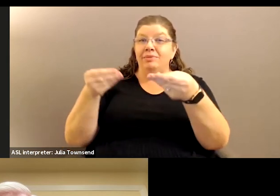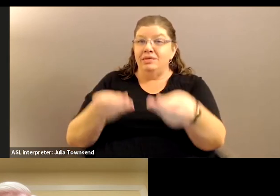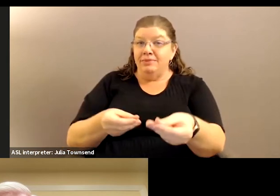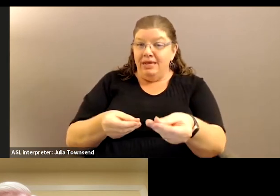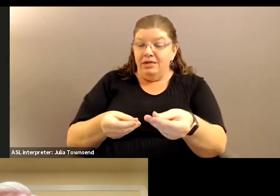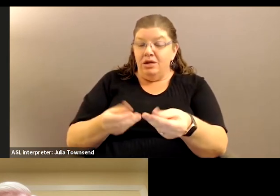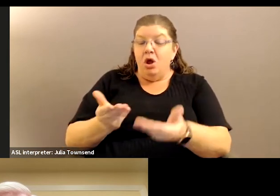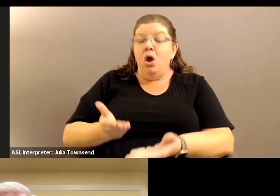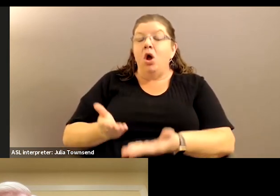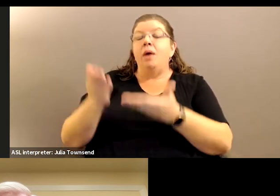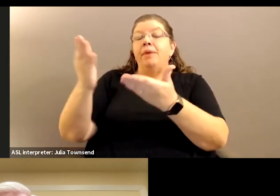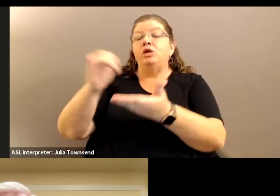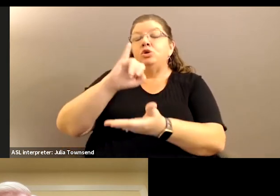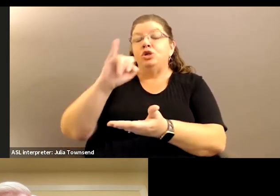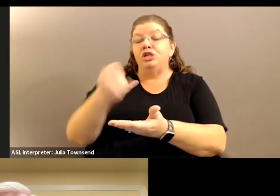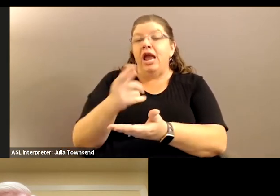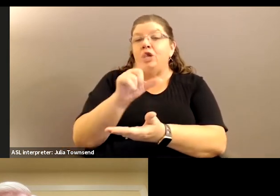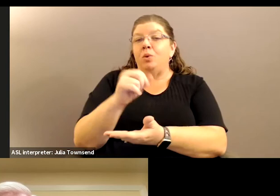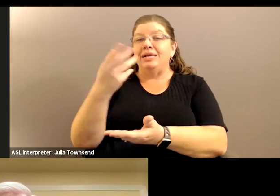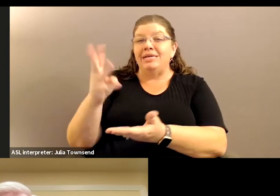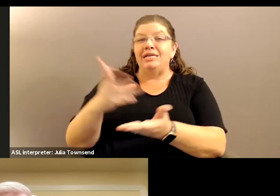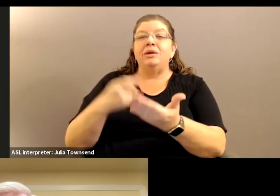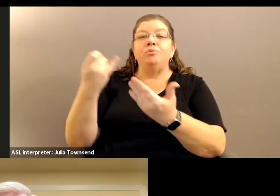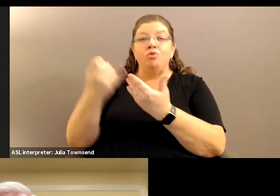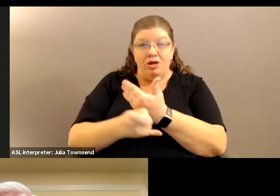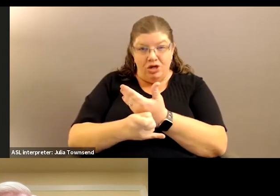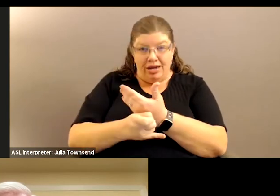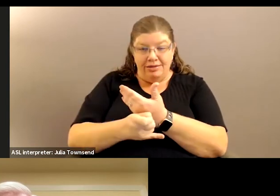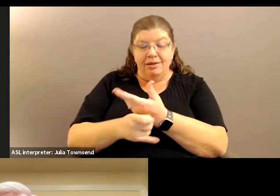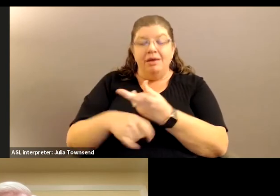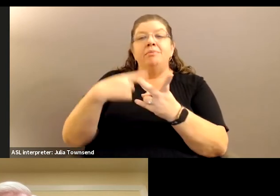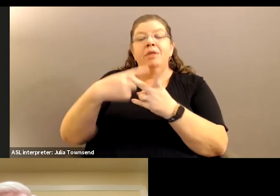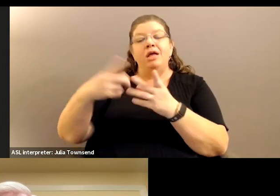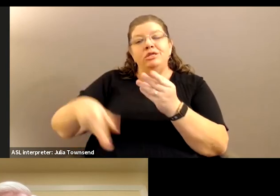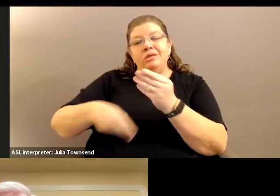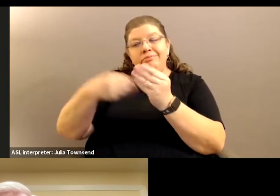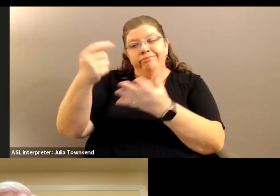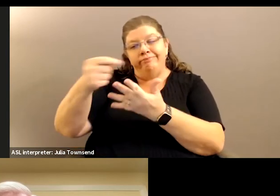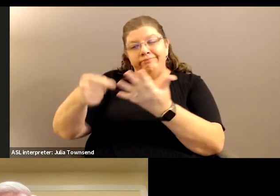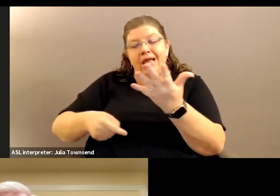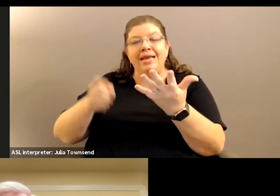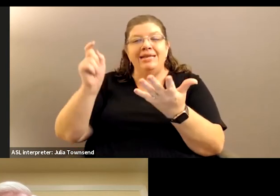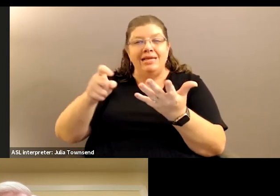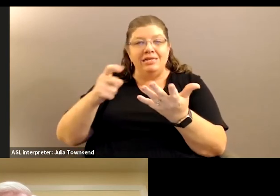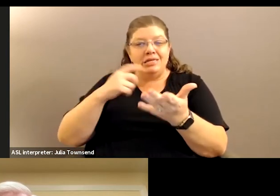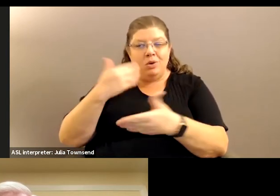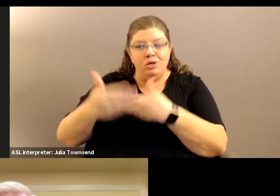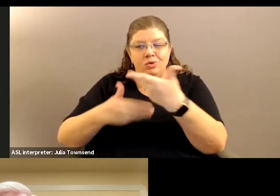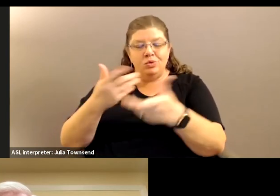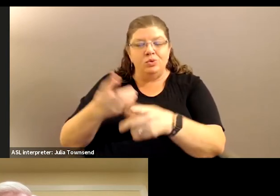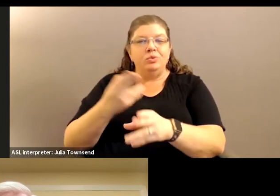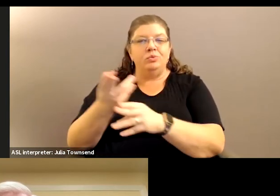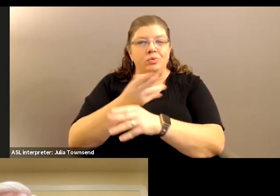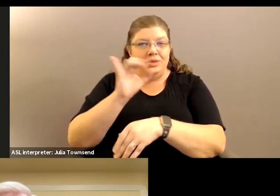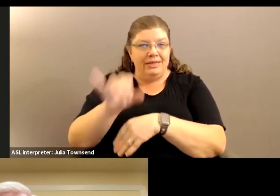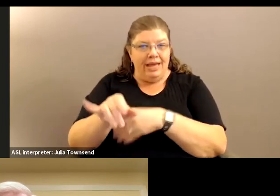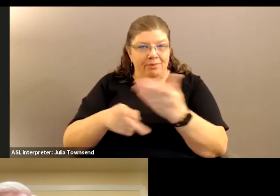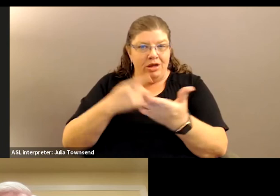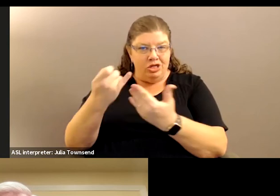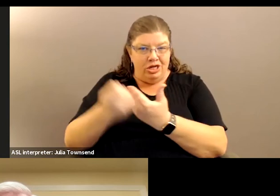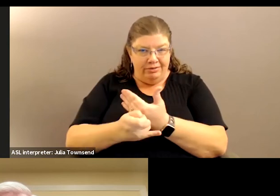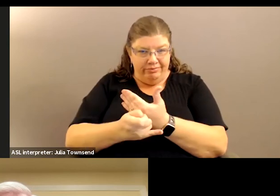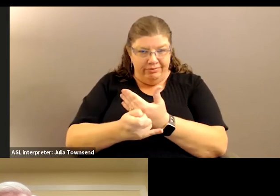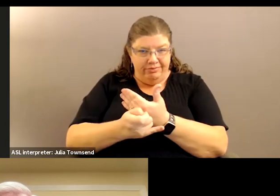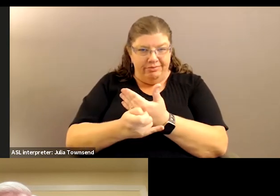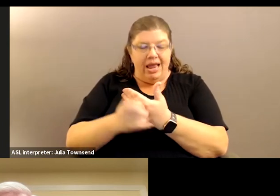measure j 2016 projects and the associated resources necessary to administer the projects